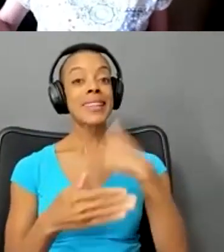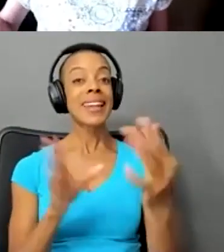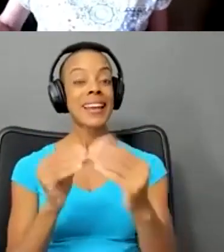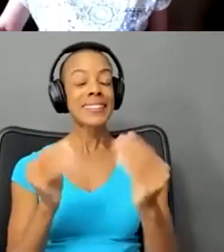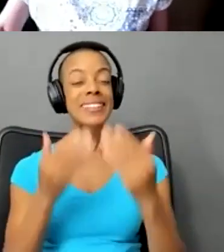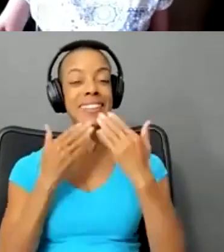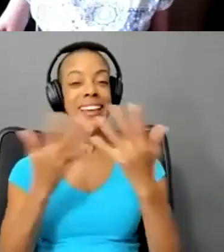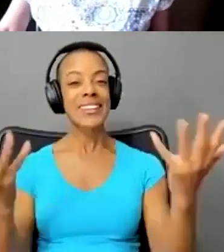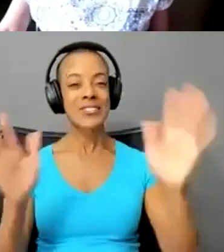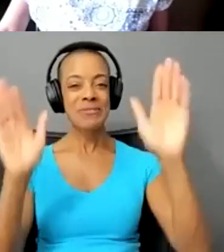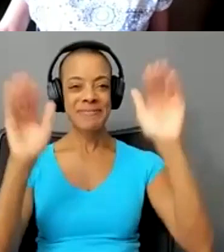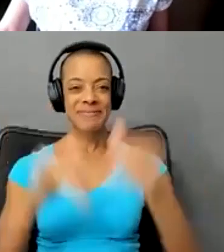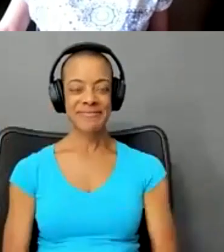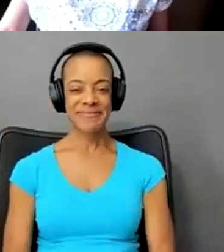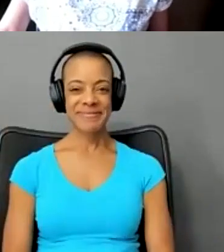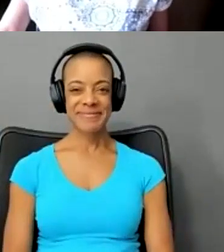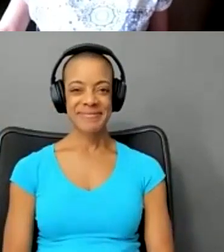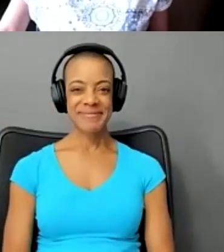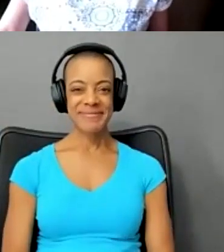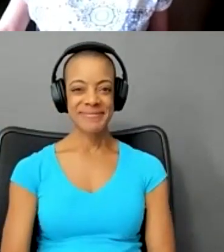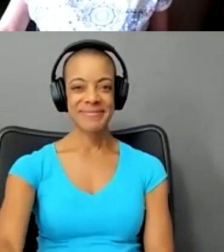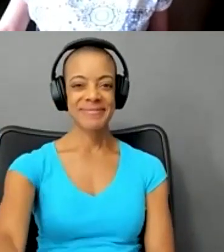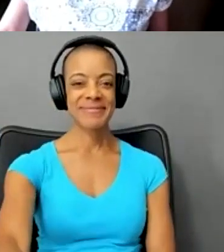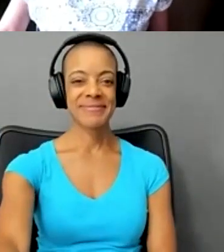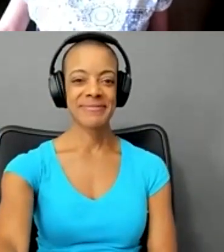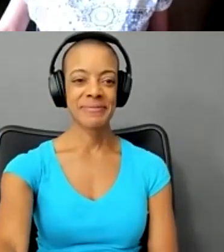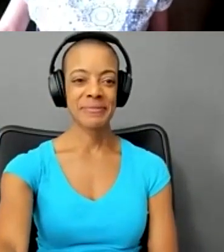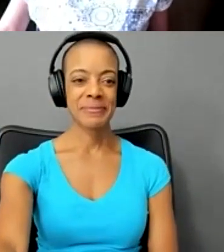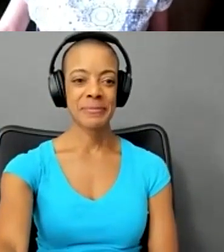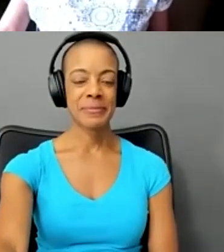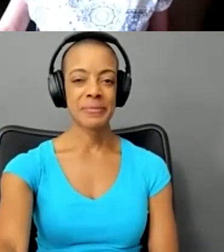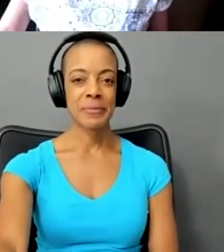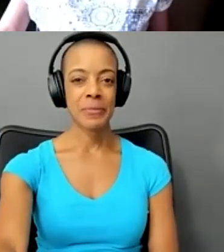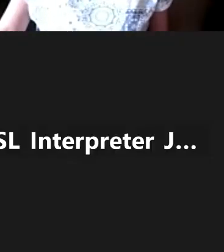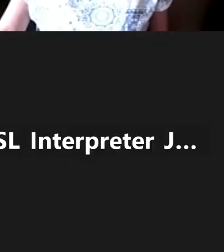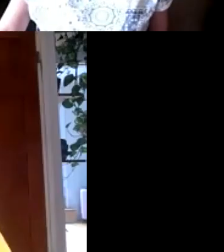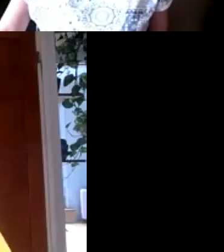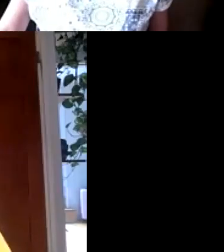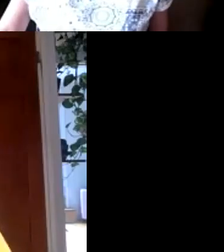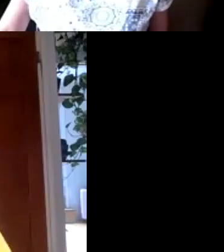Thanks for having us. Thank you.